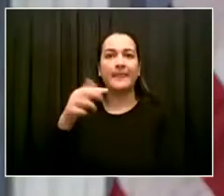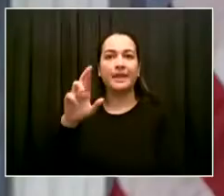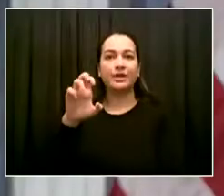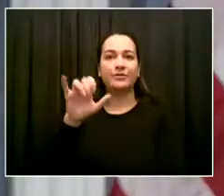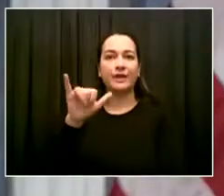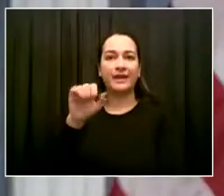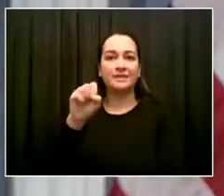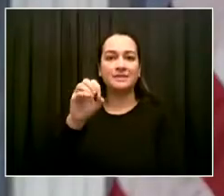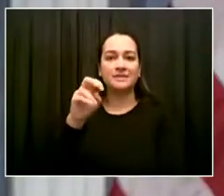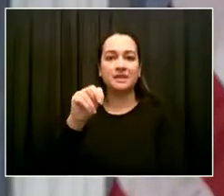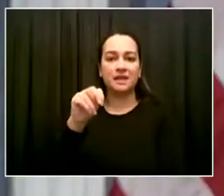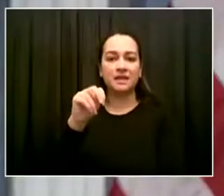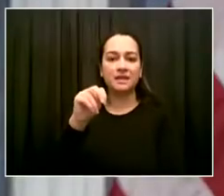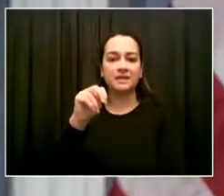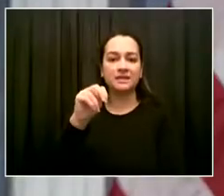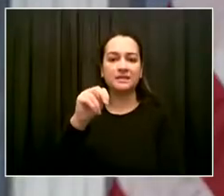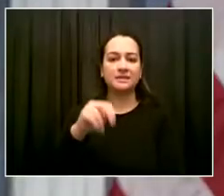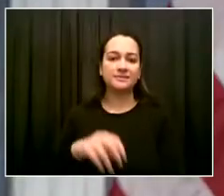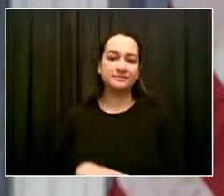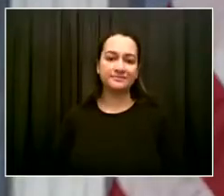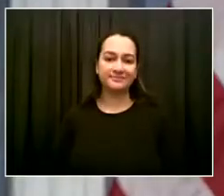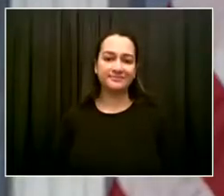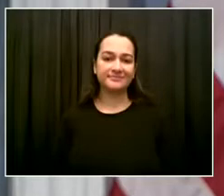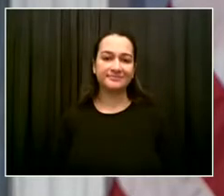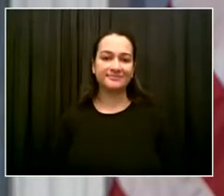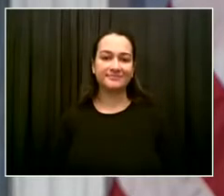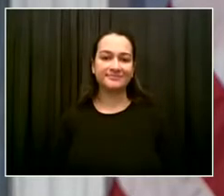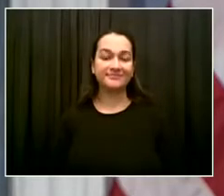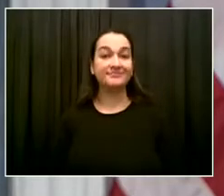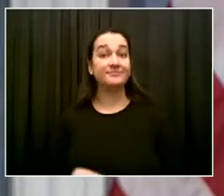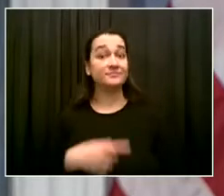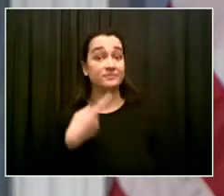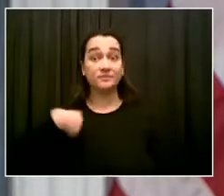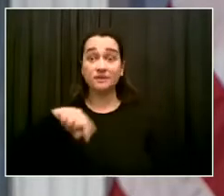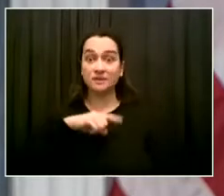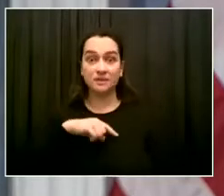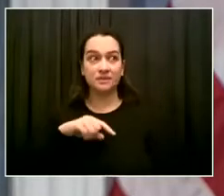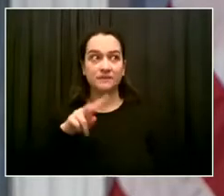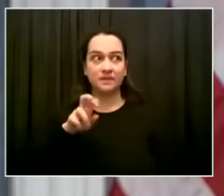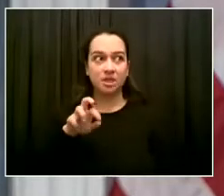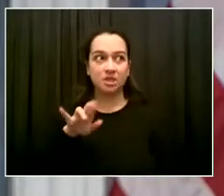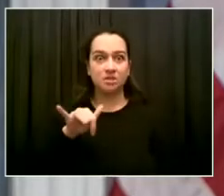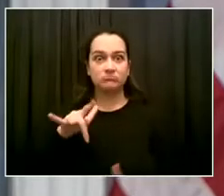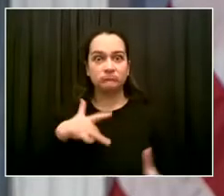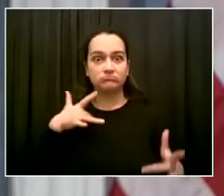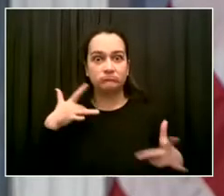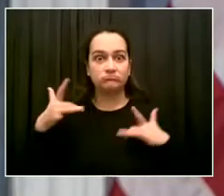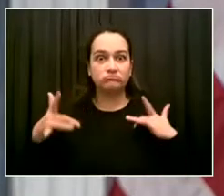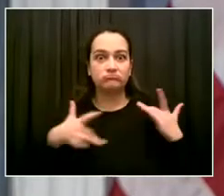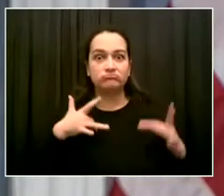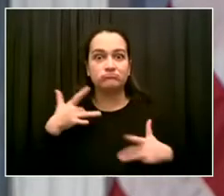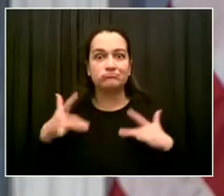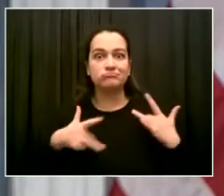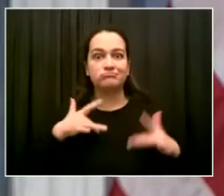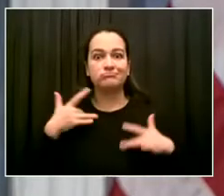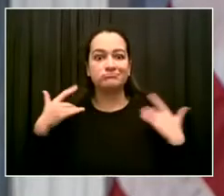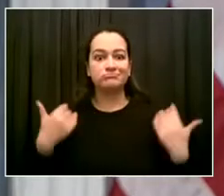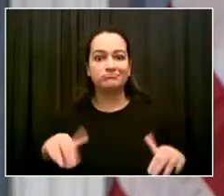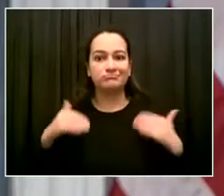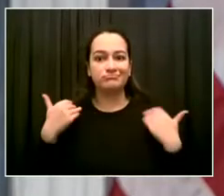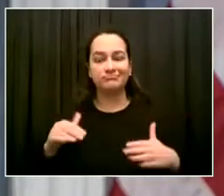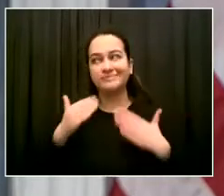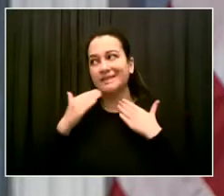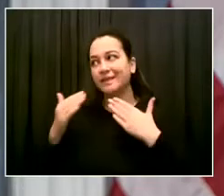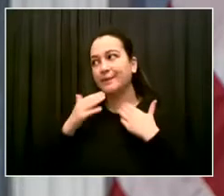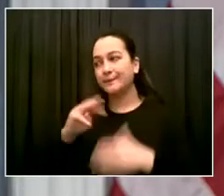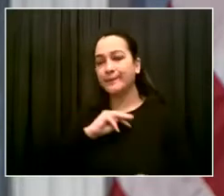Thank you, Mr. Mayor. We are very excited about answering the call to duty that the mayor just announced,